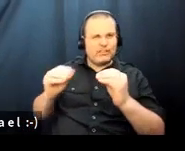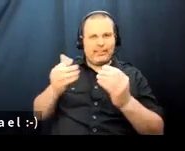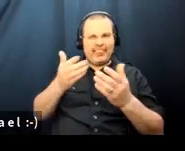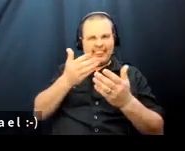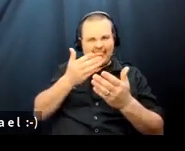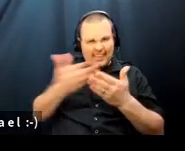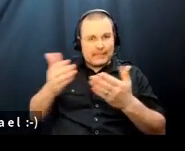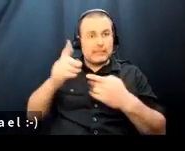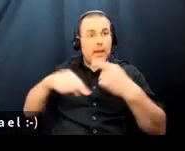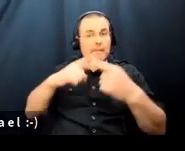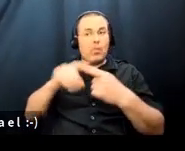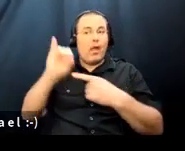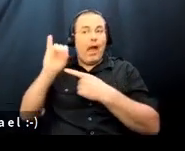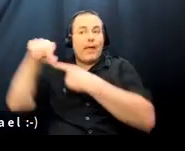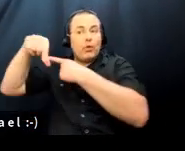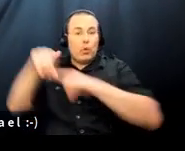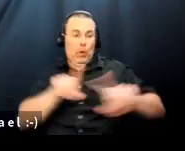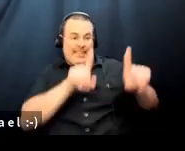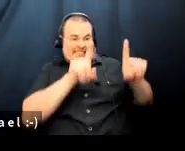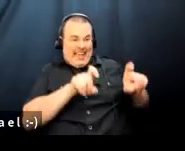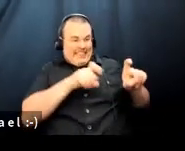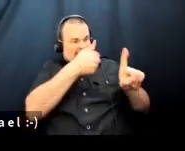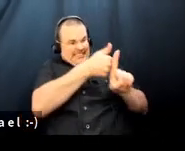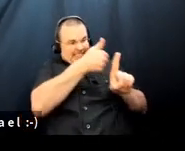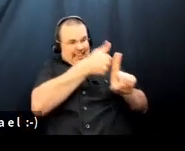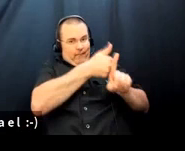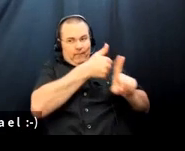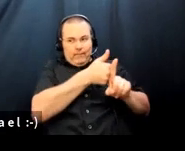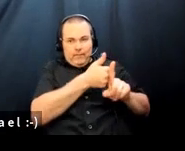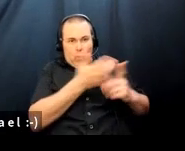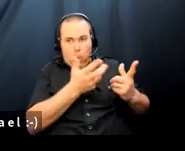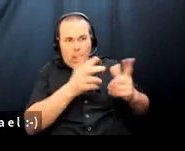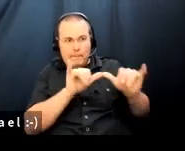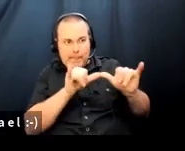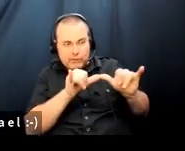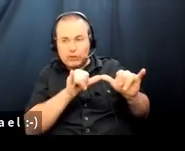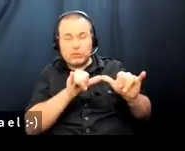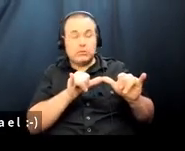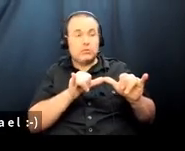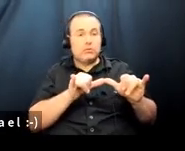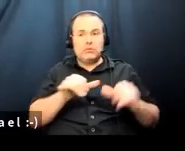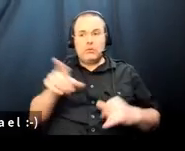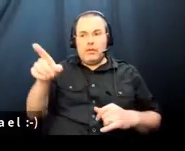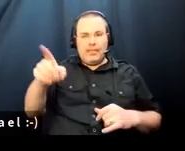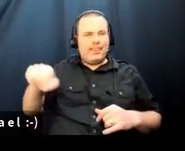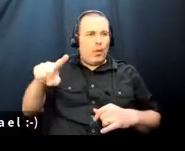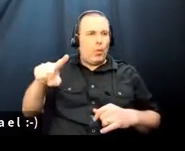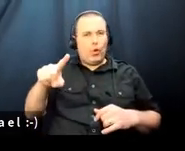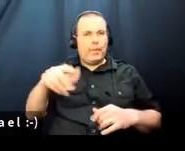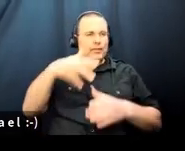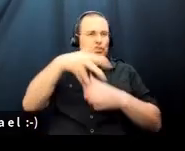IQ tests measured, that they were basically being cheated out of